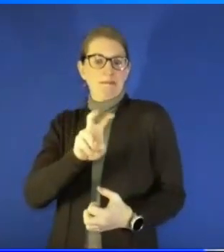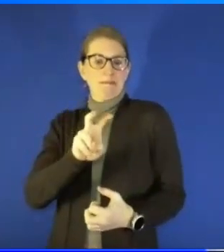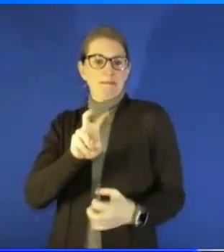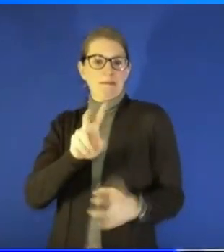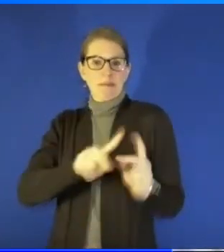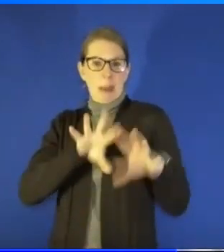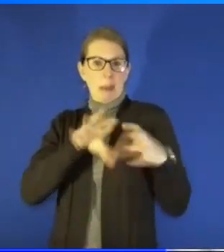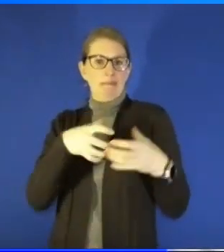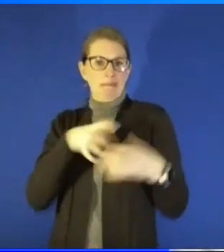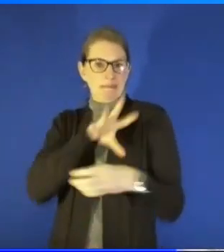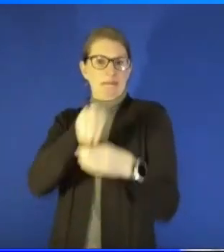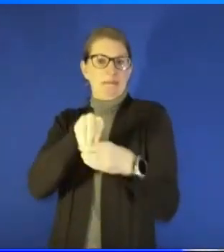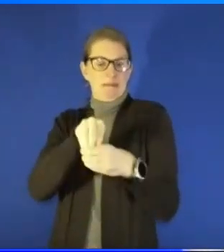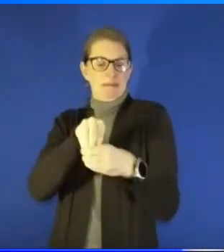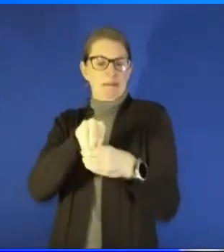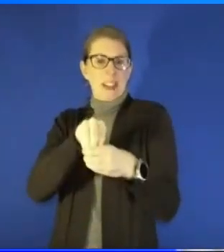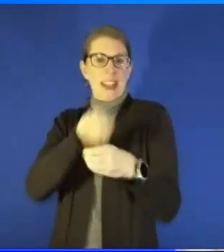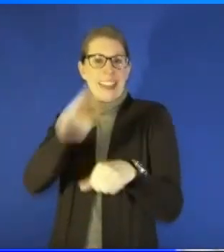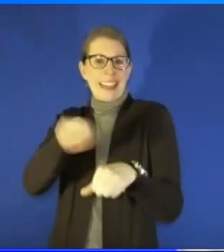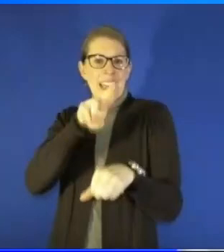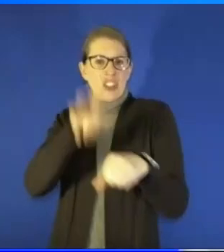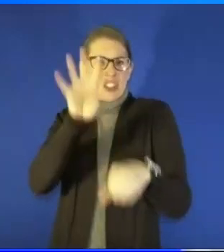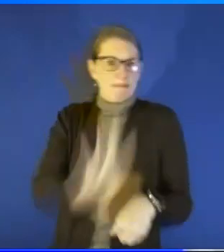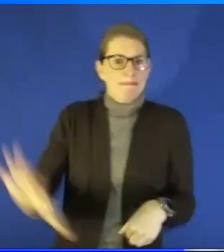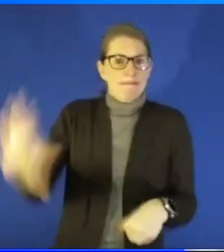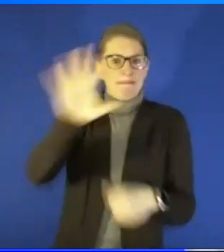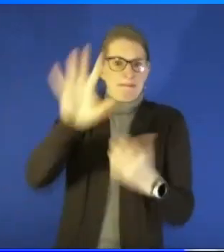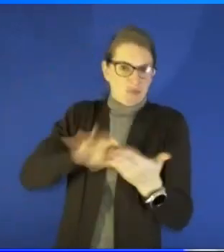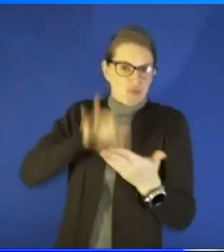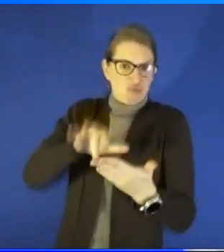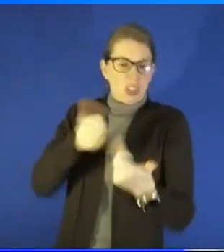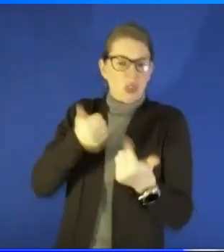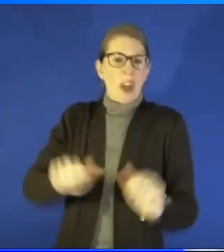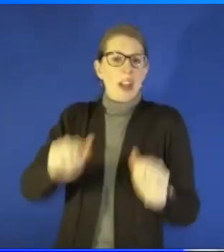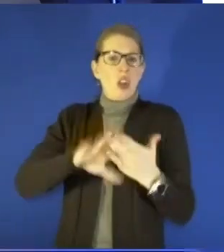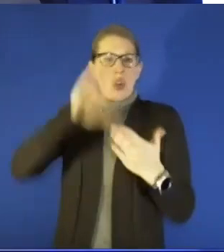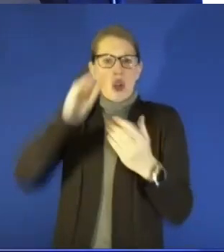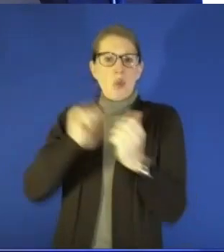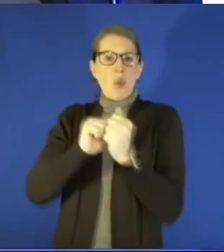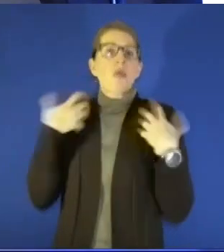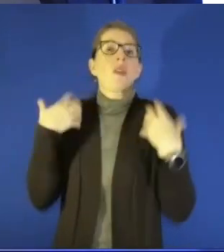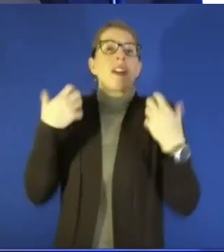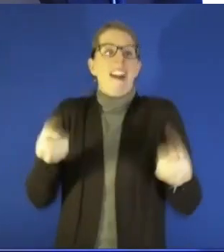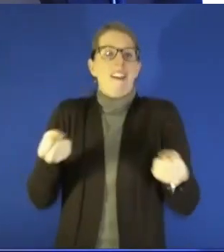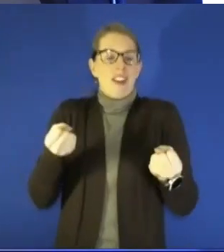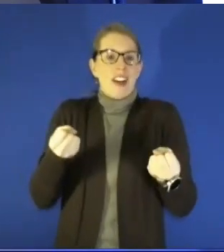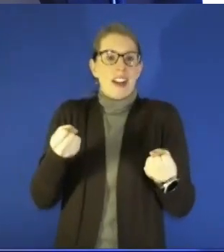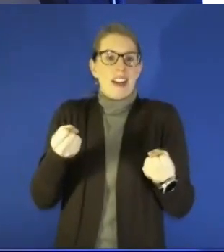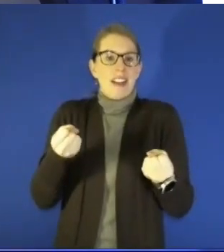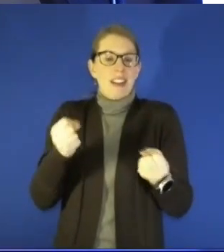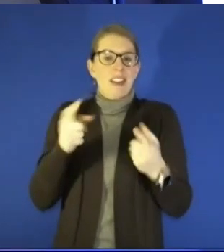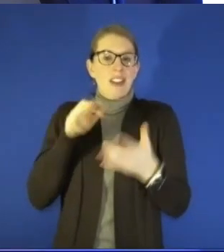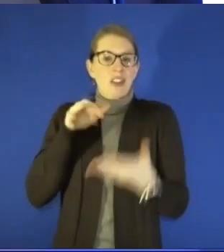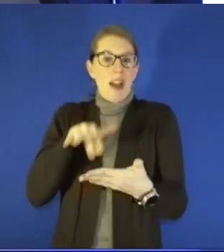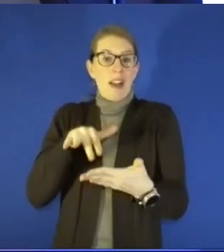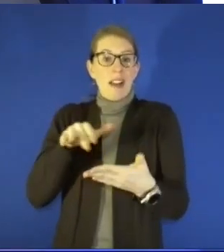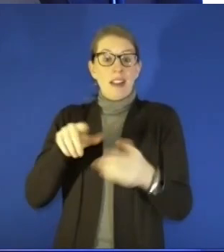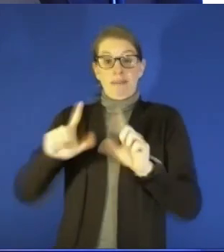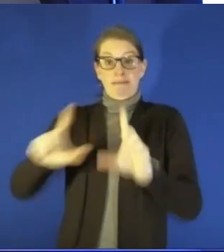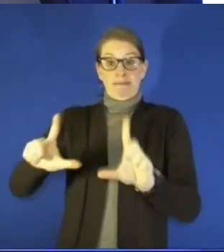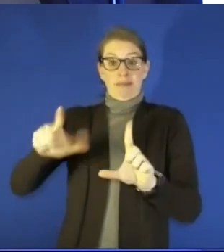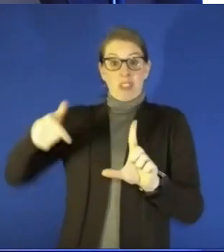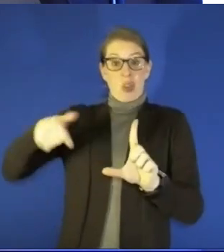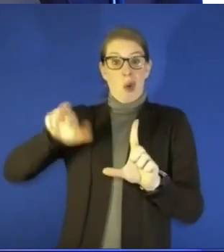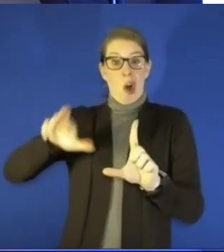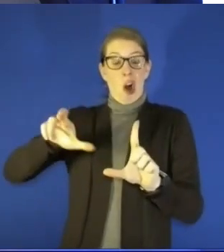that nationwide story of what we're trying to learn with the Recover trial. And there is a QR code on your screen right there. You could just hover your phone